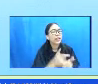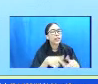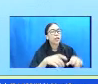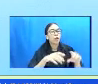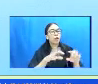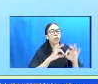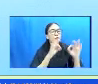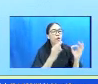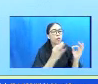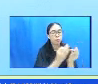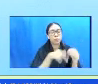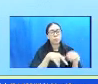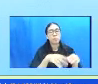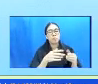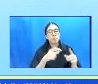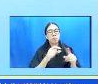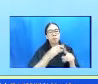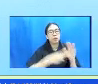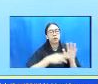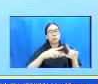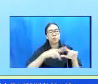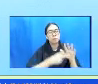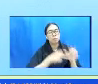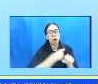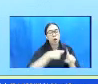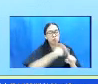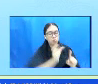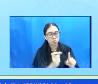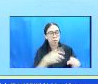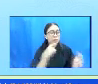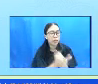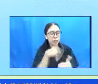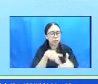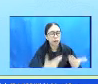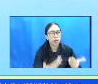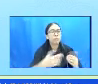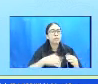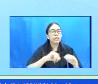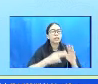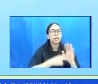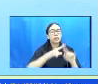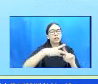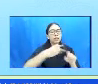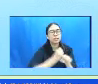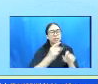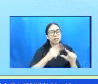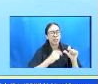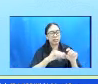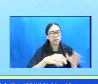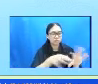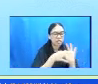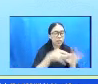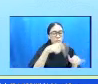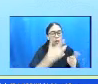these levels, and also that's very important to do this data-based. So really have the right information to